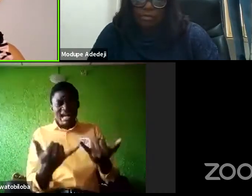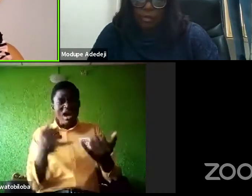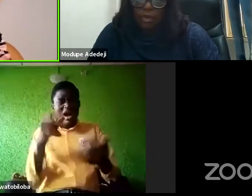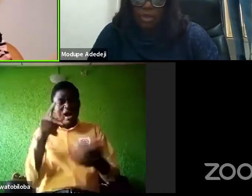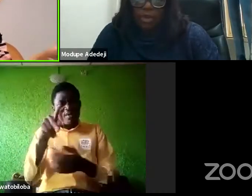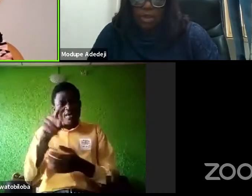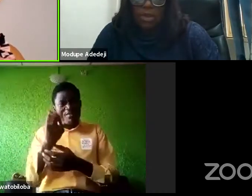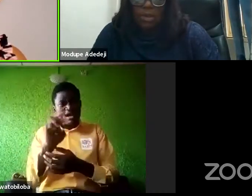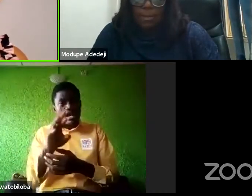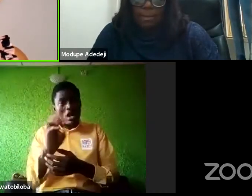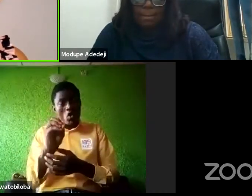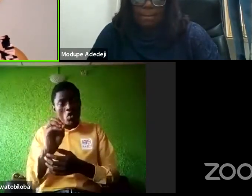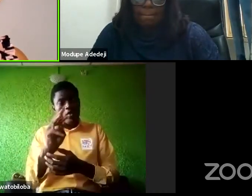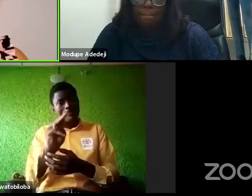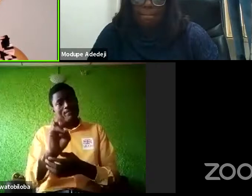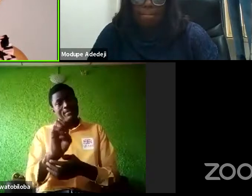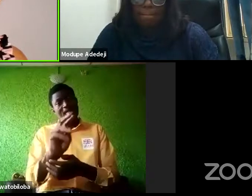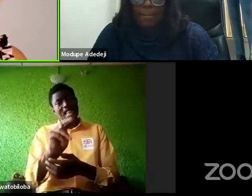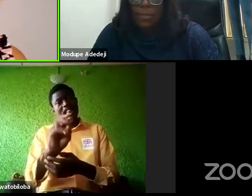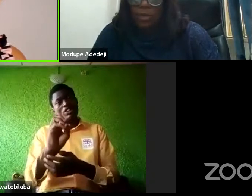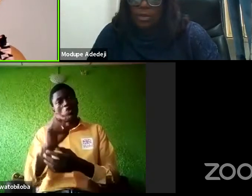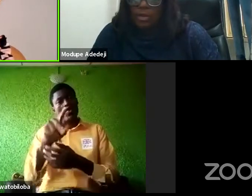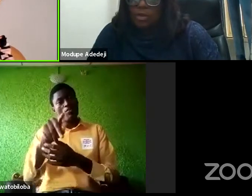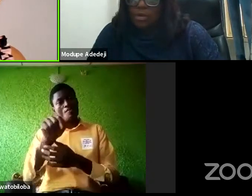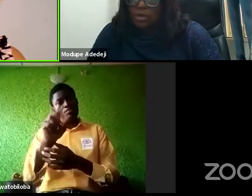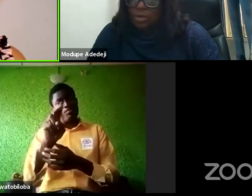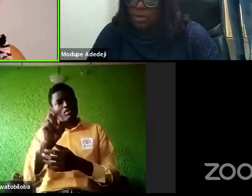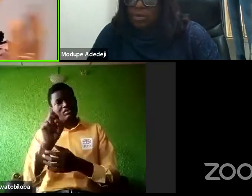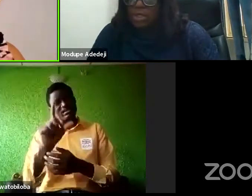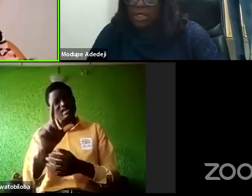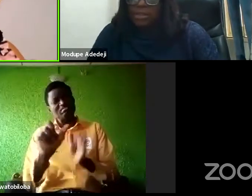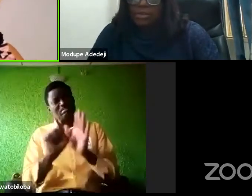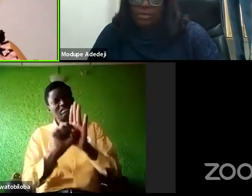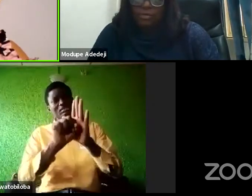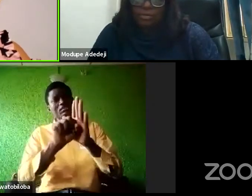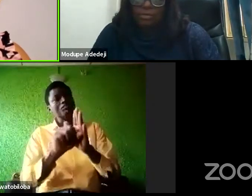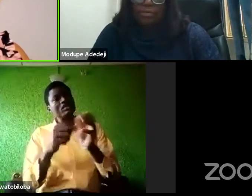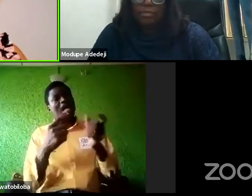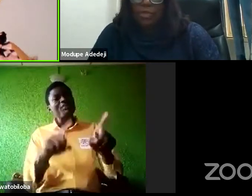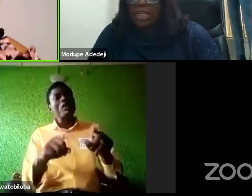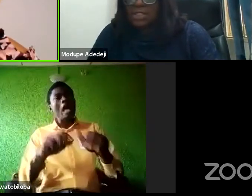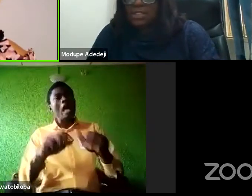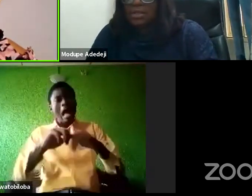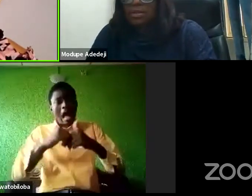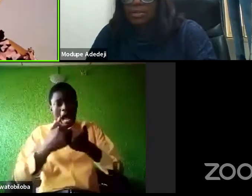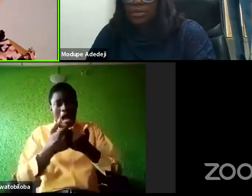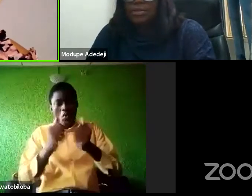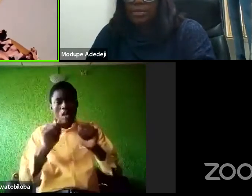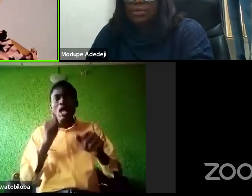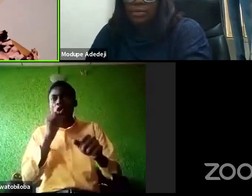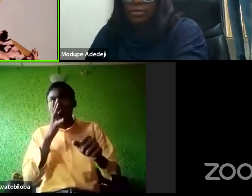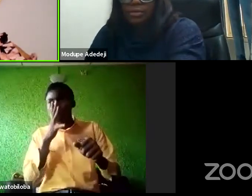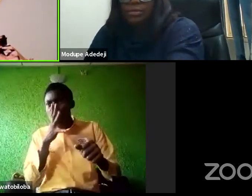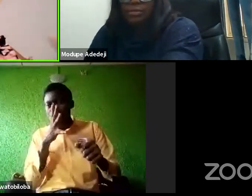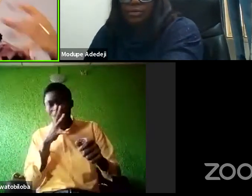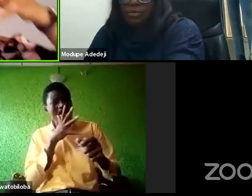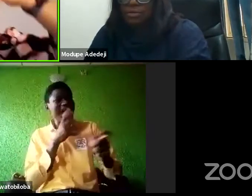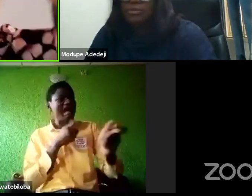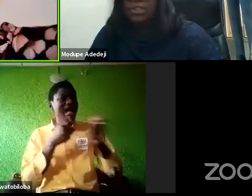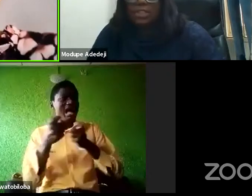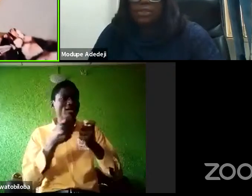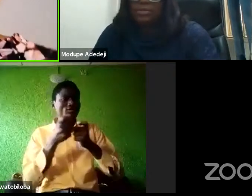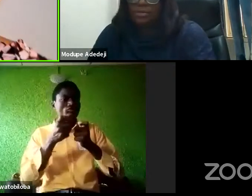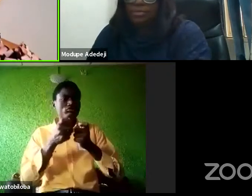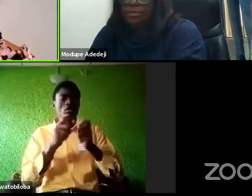do in this aspect? What do you advise her to do to handle all this together? Your body is asking for help,